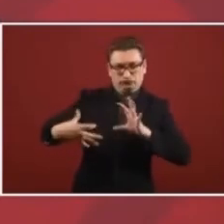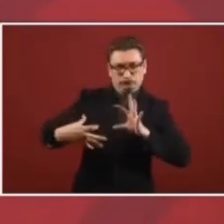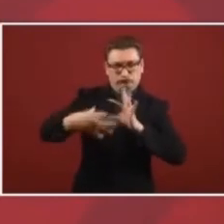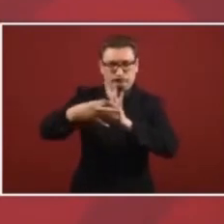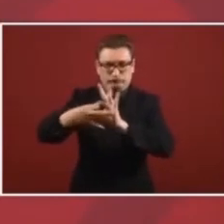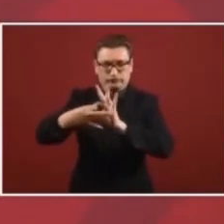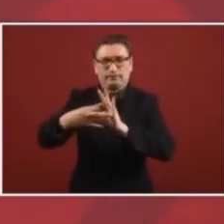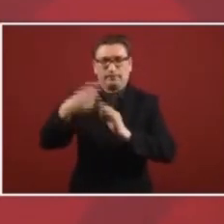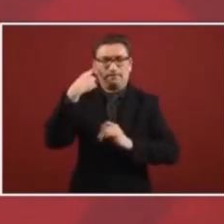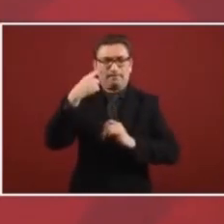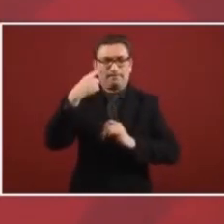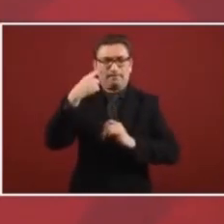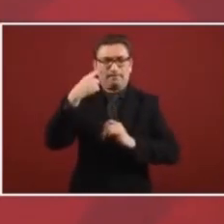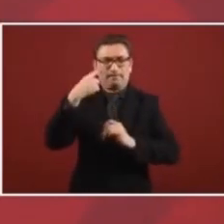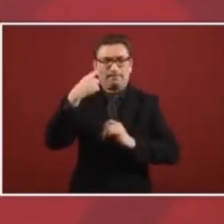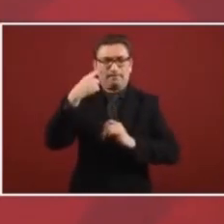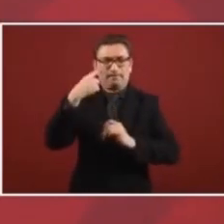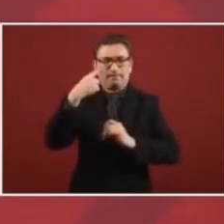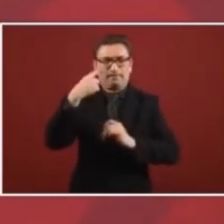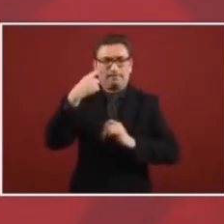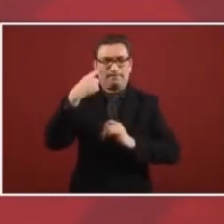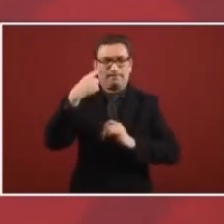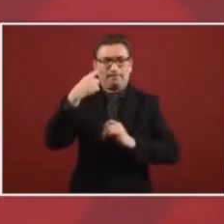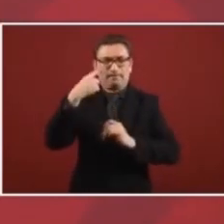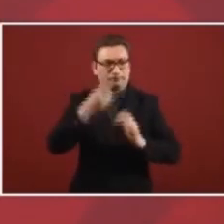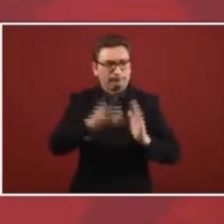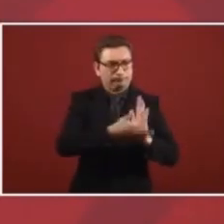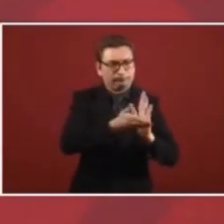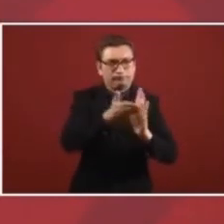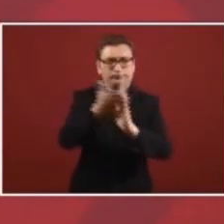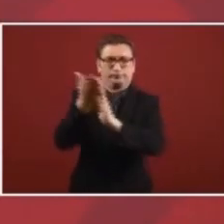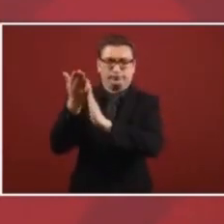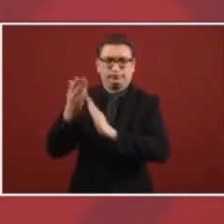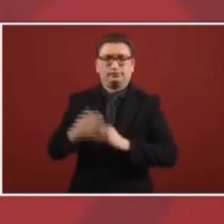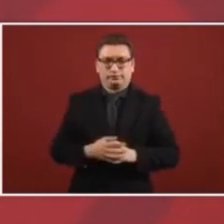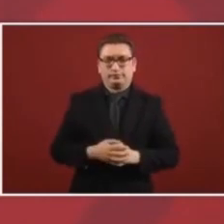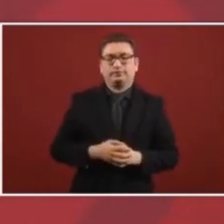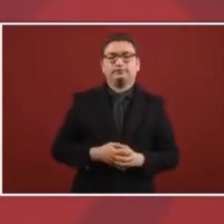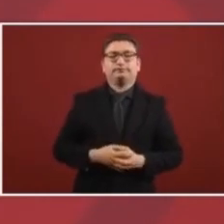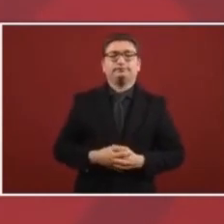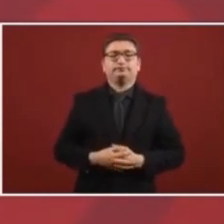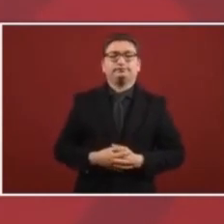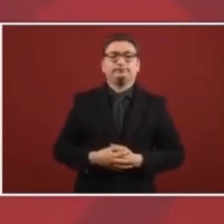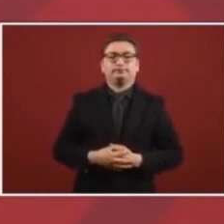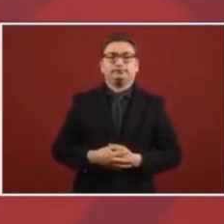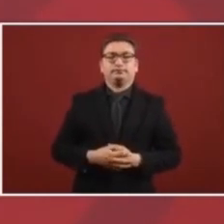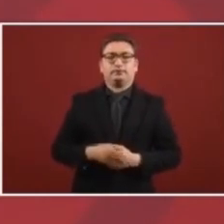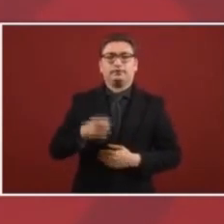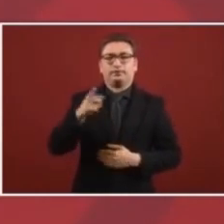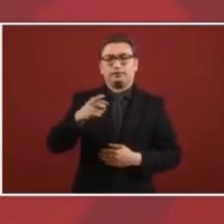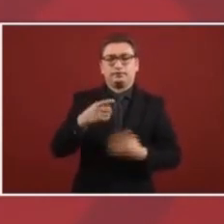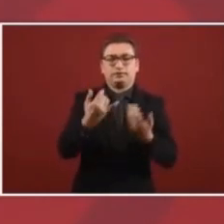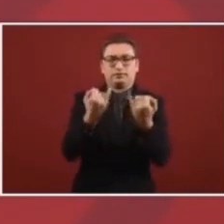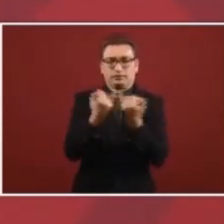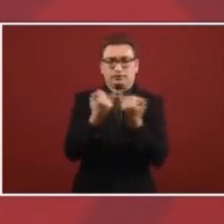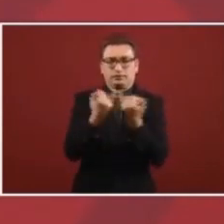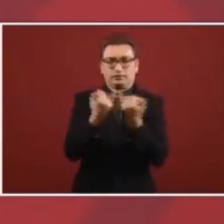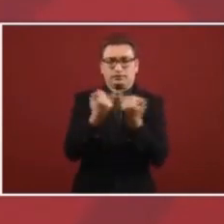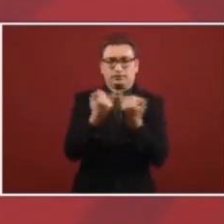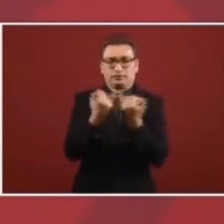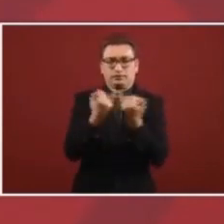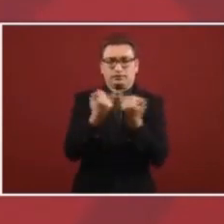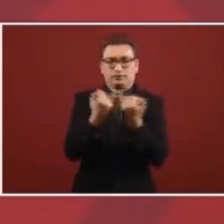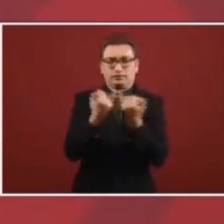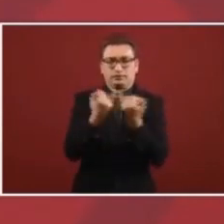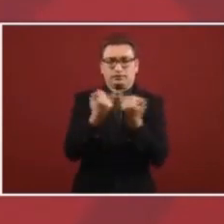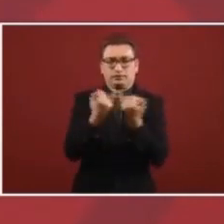de infraestructura The infrastructure plan que está apoyando el Consejo Coordinador Empresarial, that